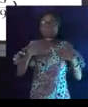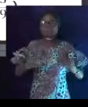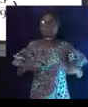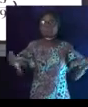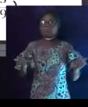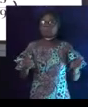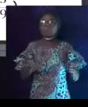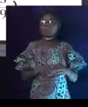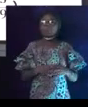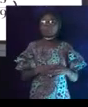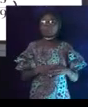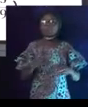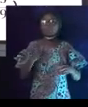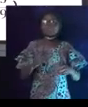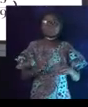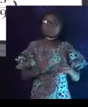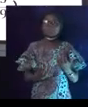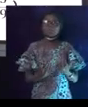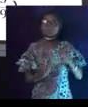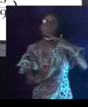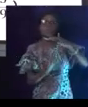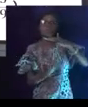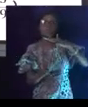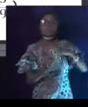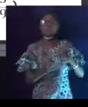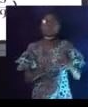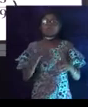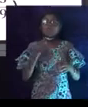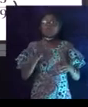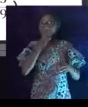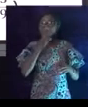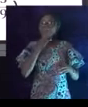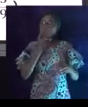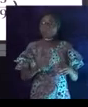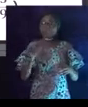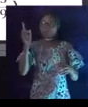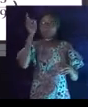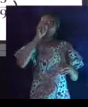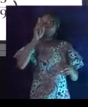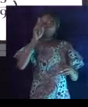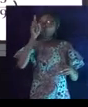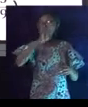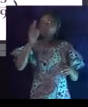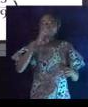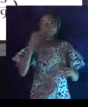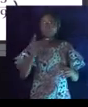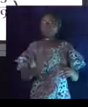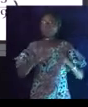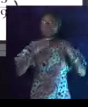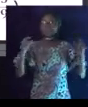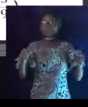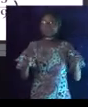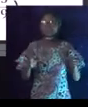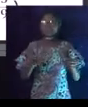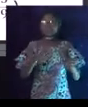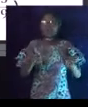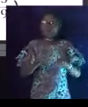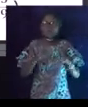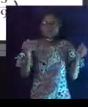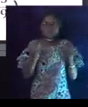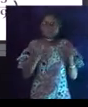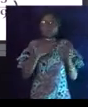It doesn't matter whether they feel hot or they feel cold. That coldness is also temperature. Now, the higher the temperature is, the